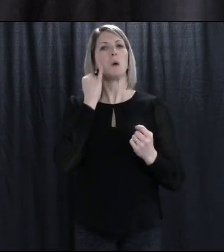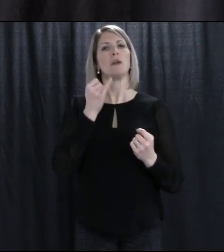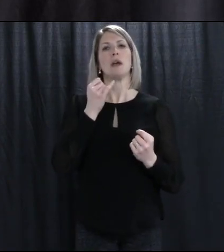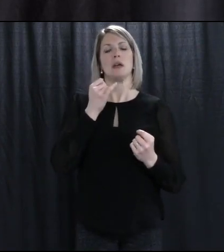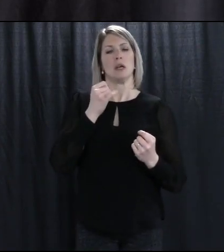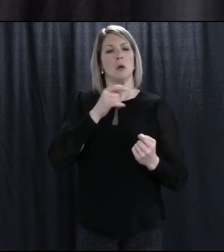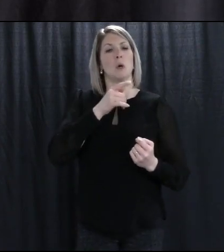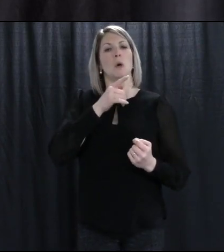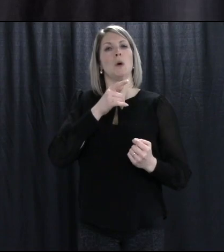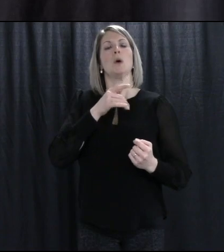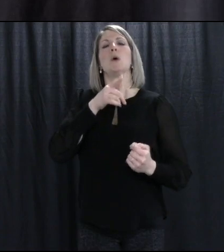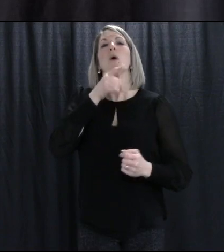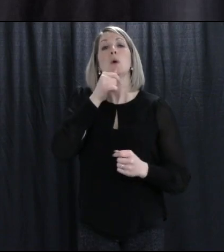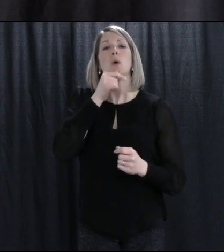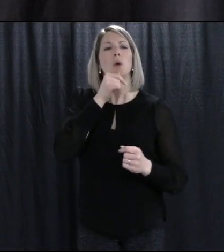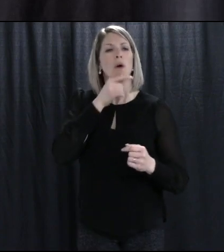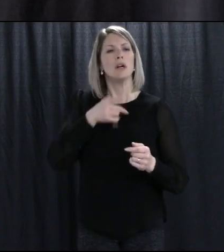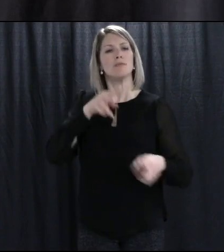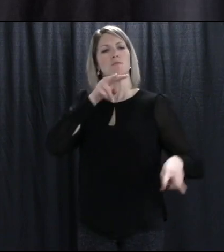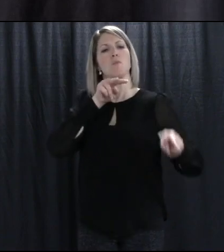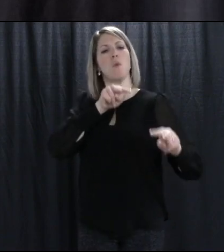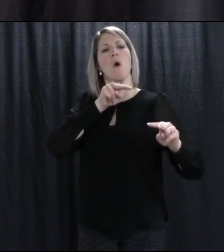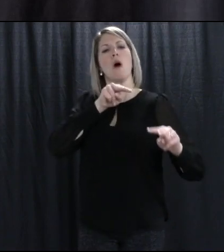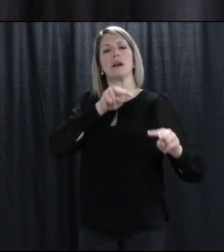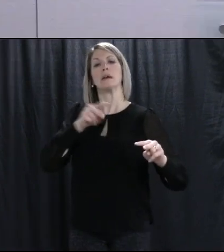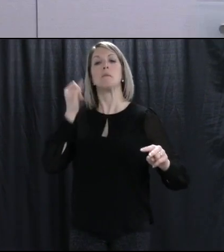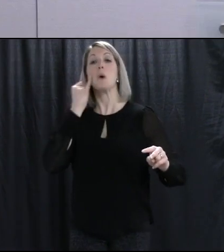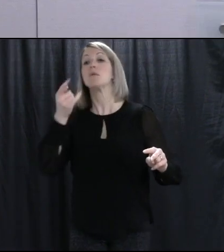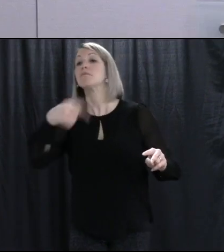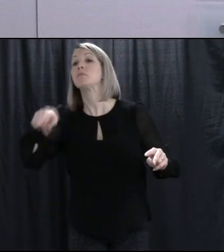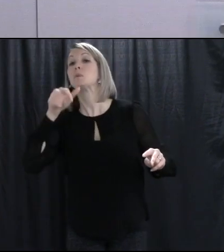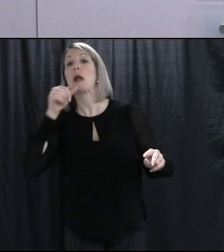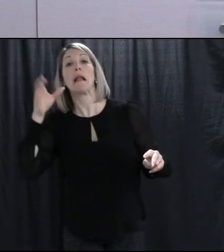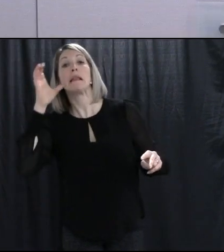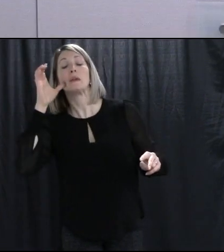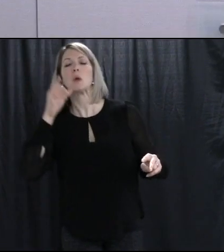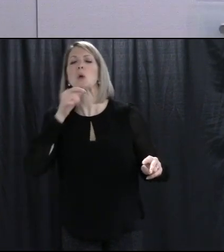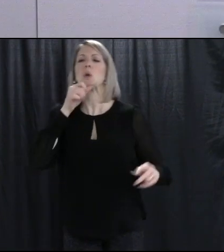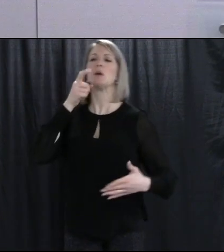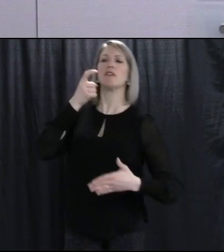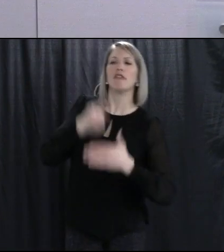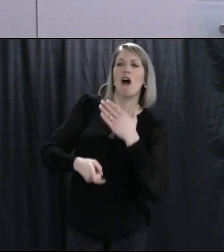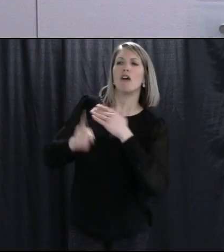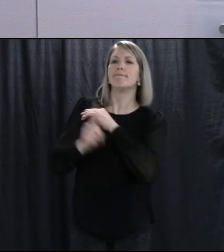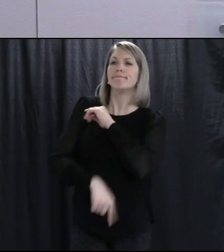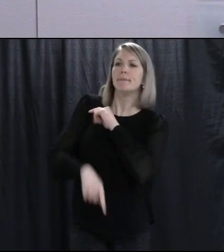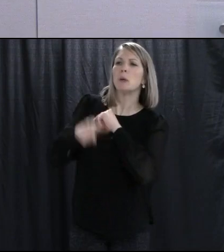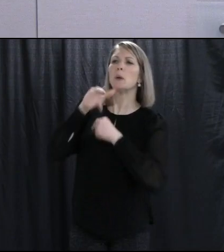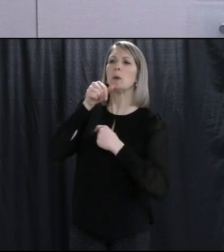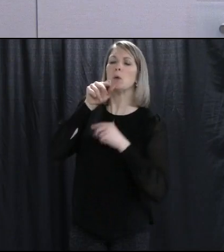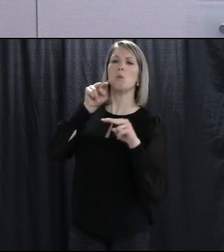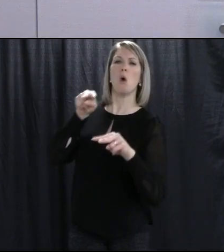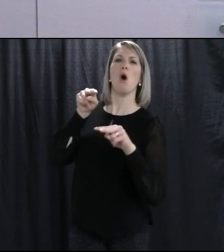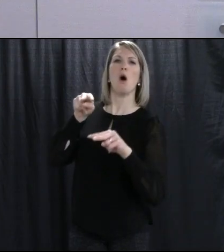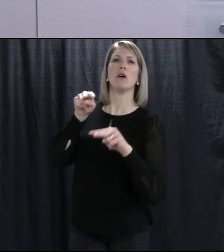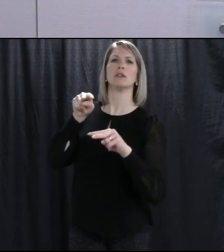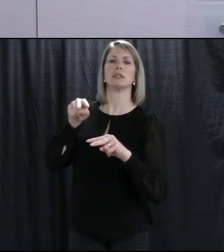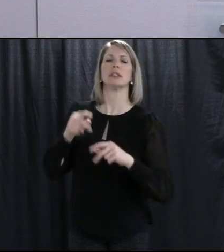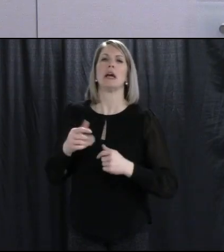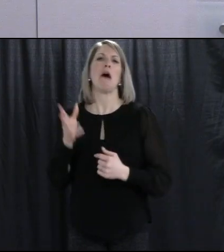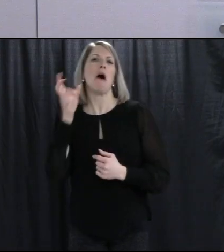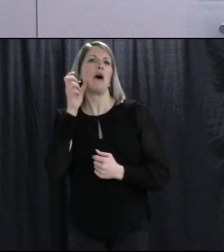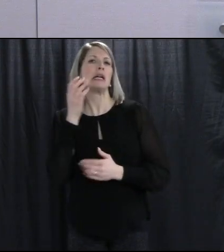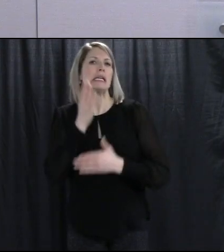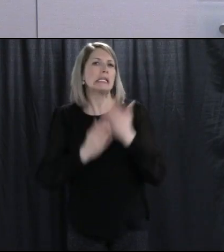a number or somewhere people can reach out for those that they believe aren't being compliant? I know there was a number that went around earlier that we now have learned is inaccurate.